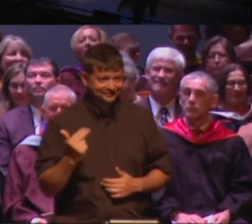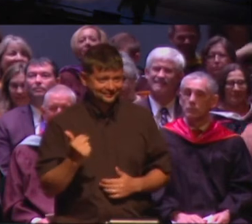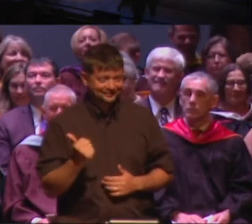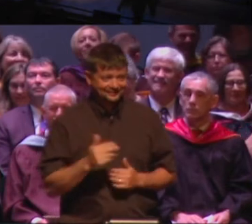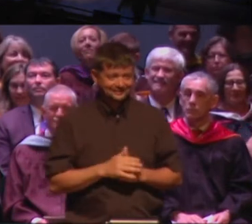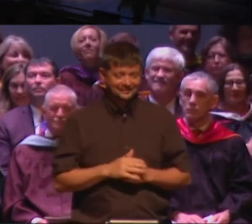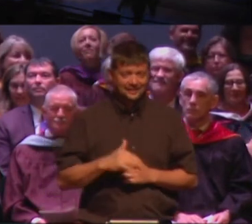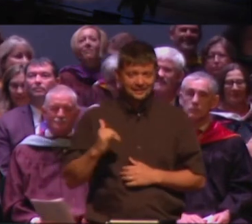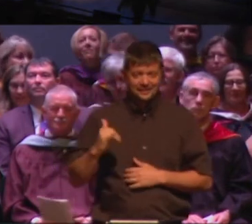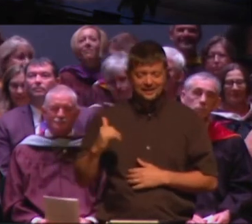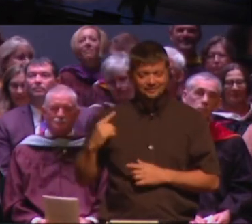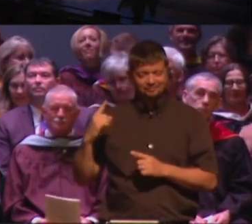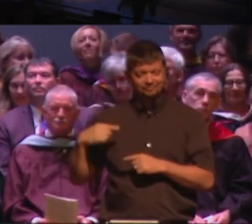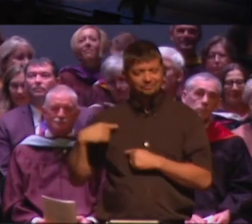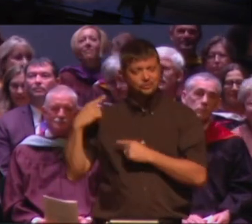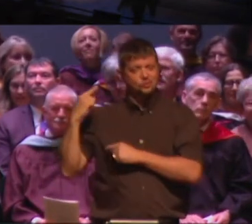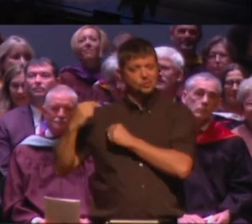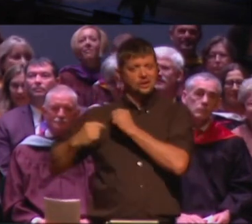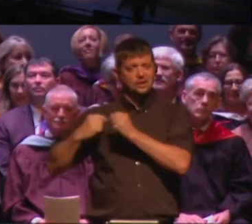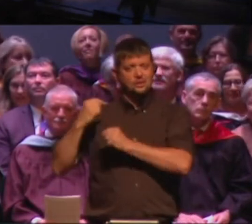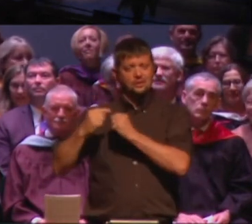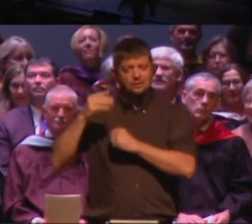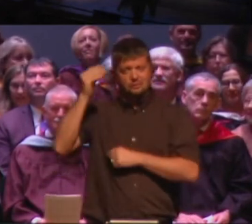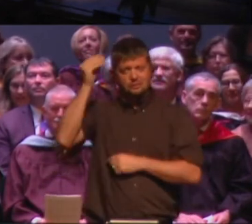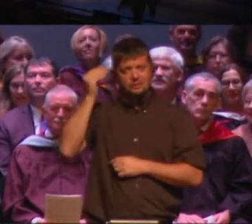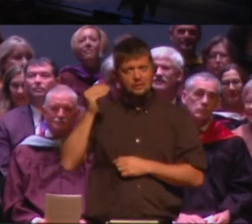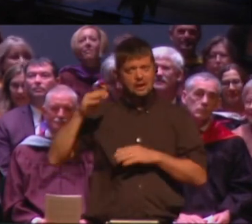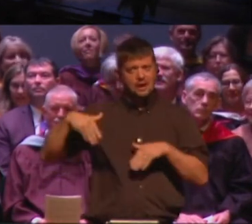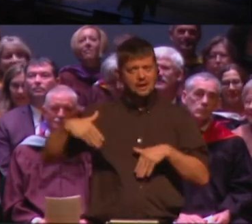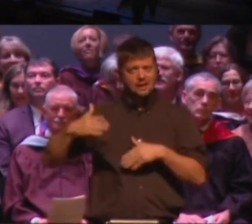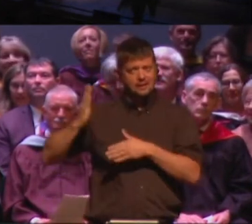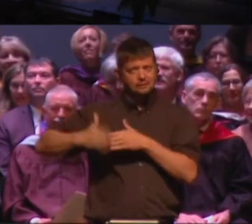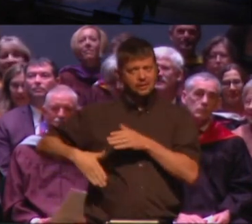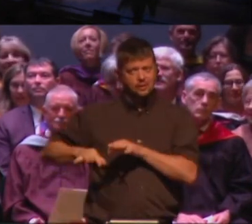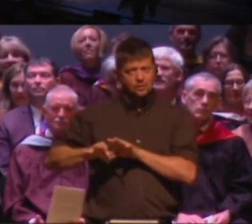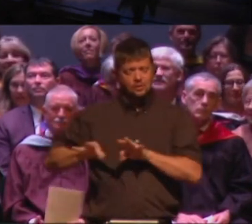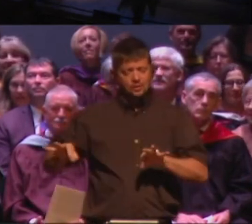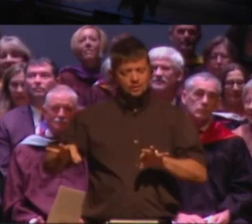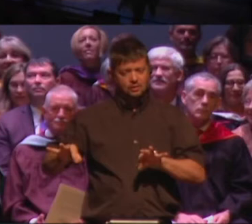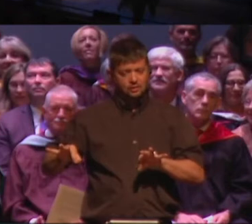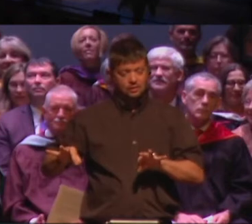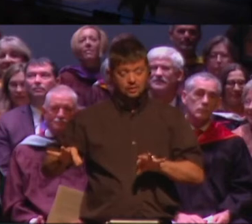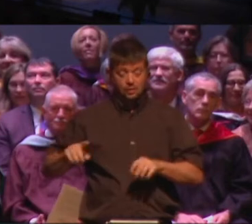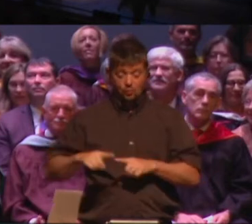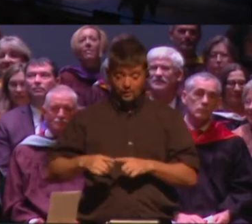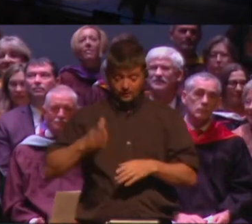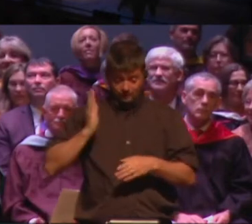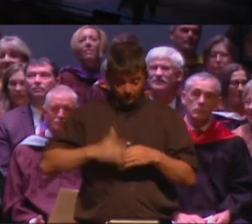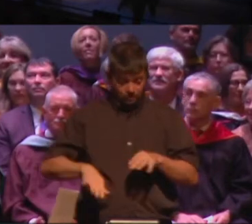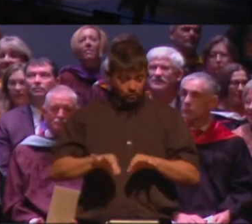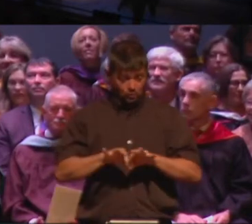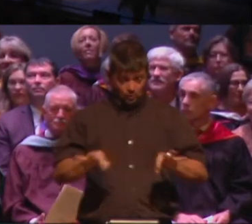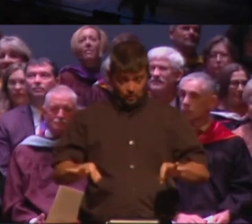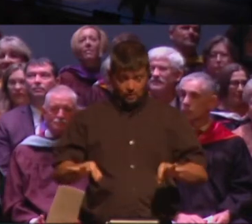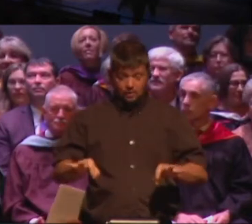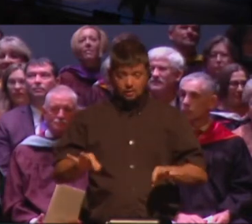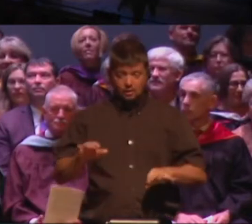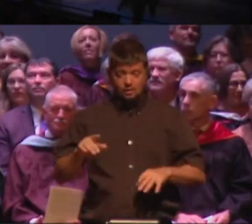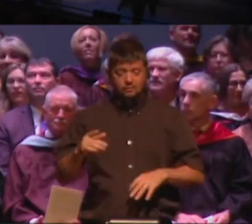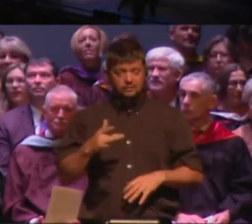That is a traditional location for students who have not completed their degree. Degree completers wear their tassel on the